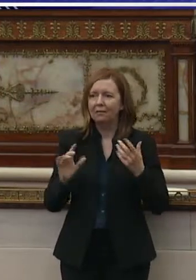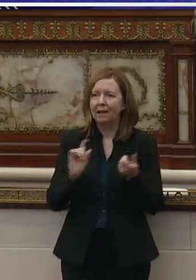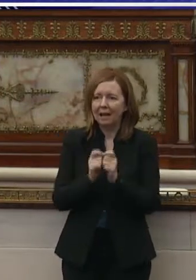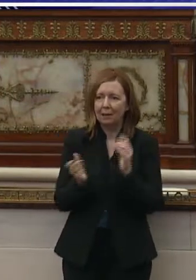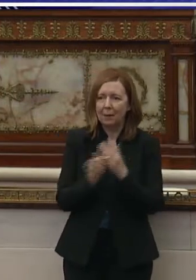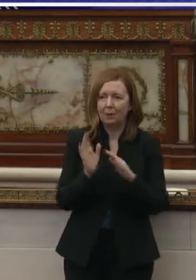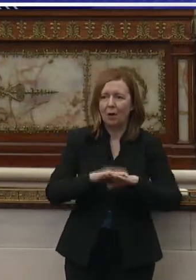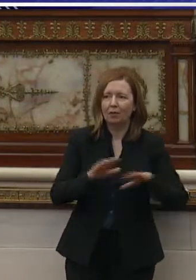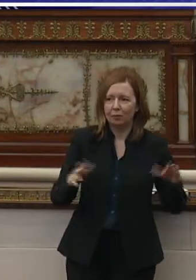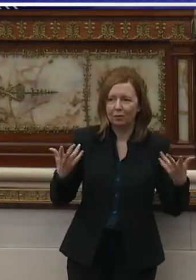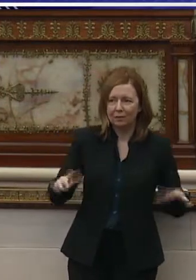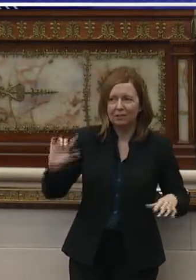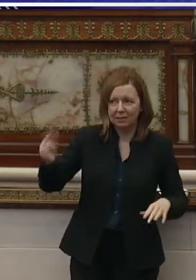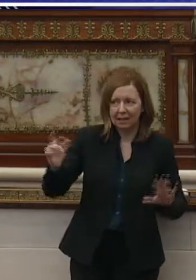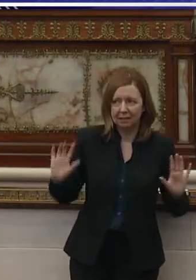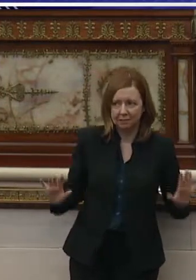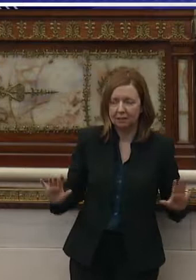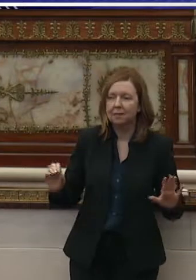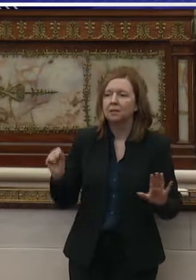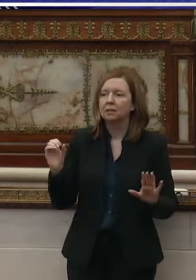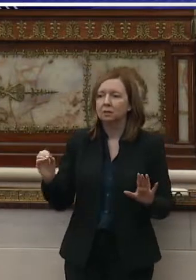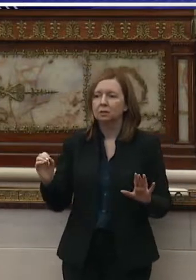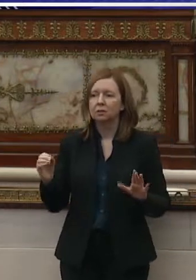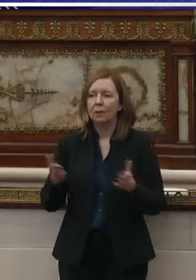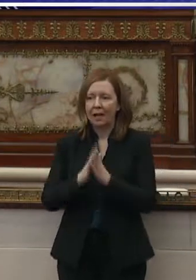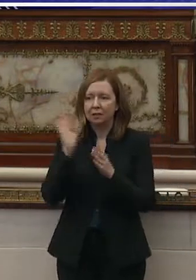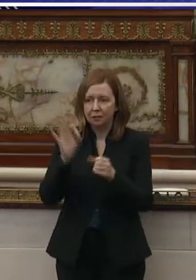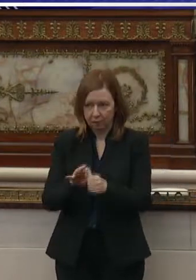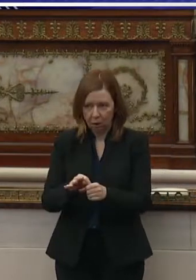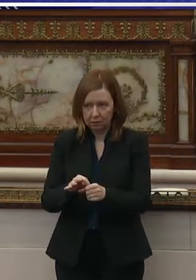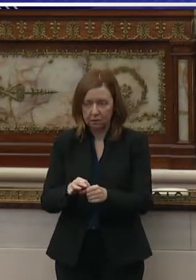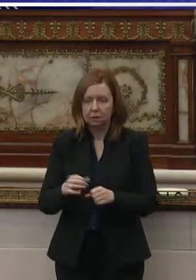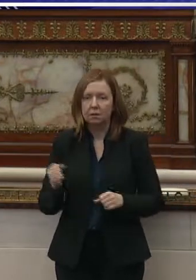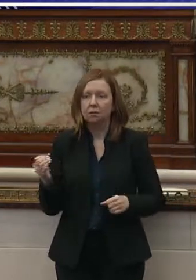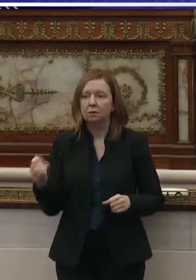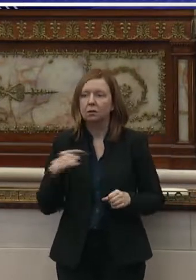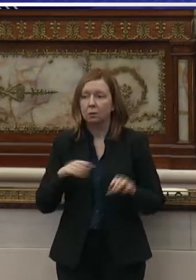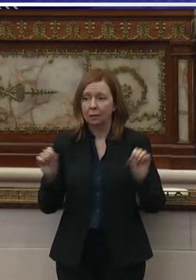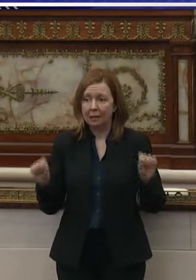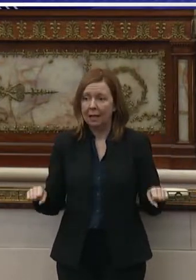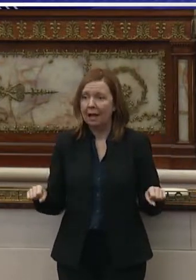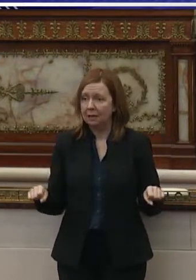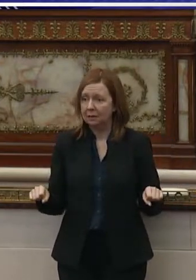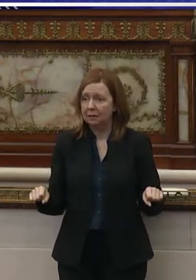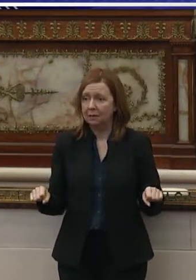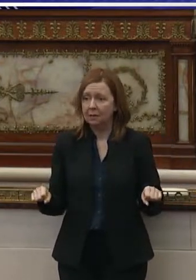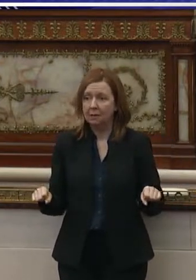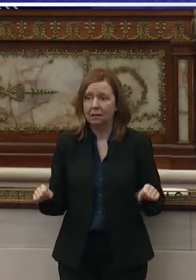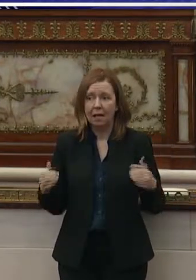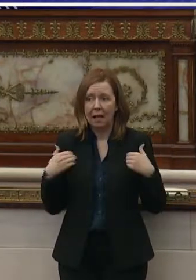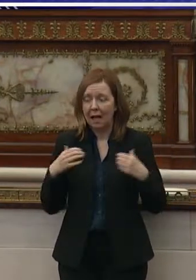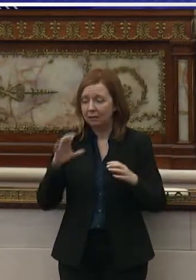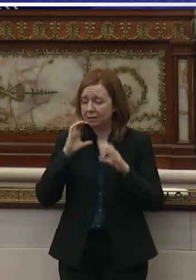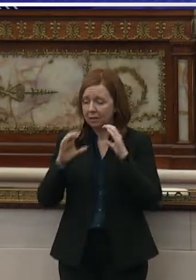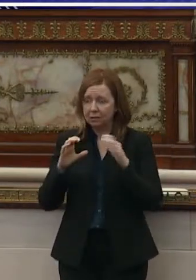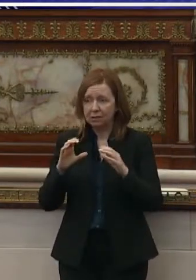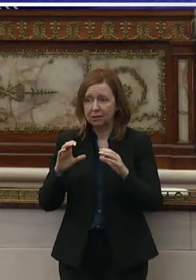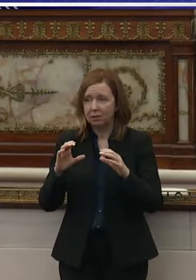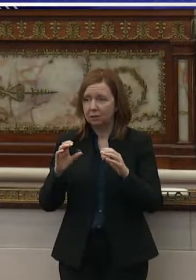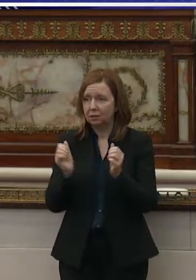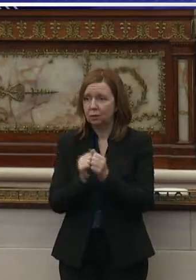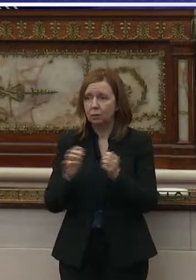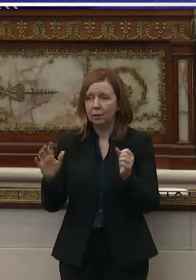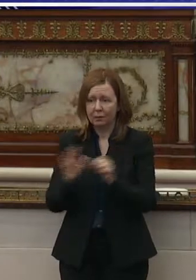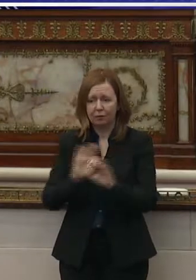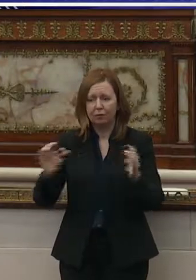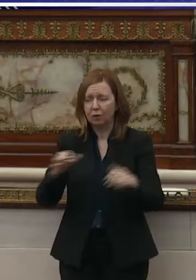on the floor. It's been seconded and calls for a vote. And so we could certainly have this conversation and with the full